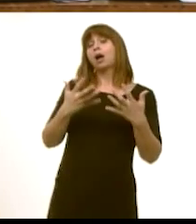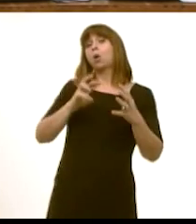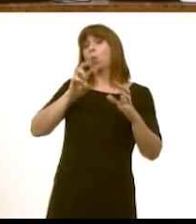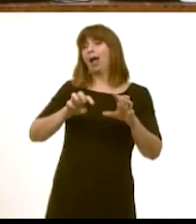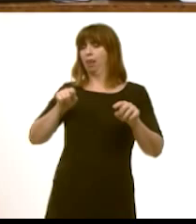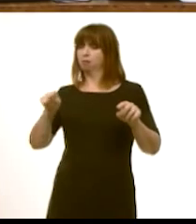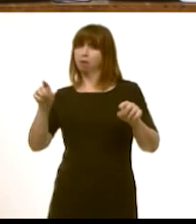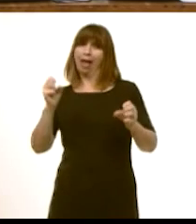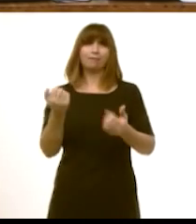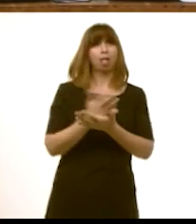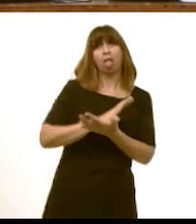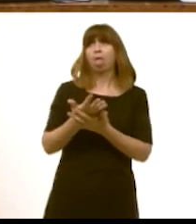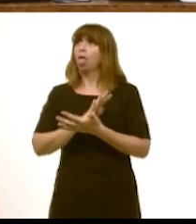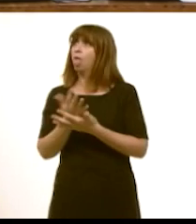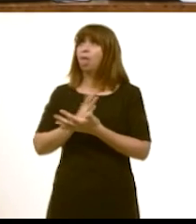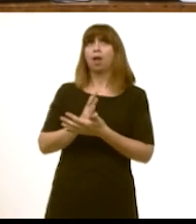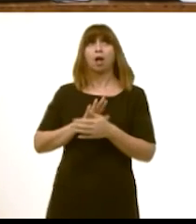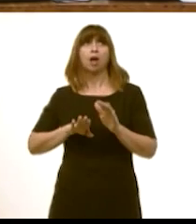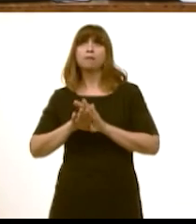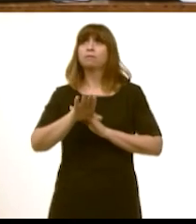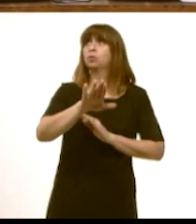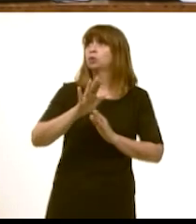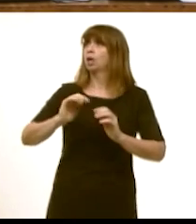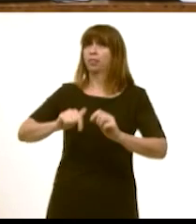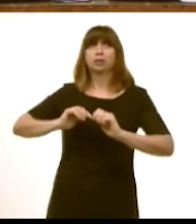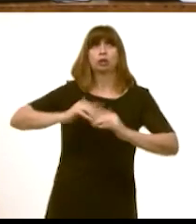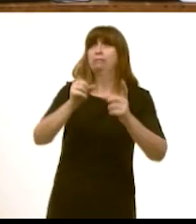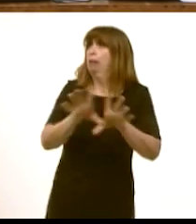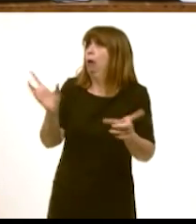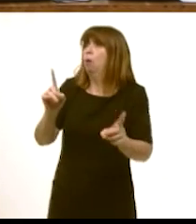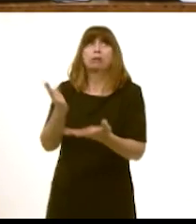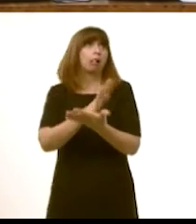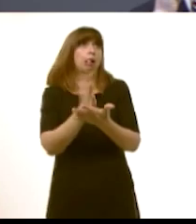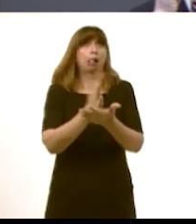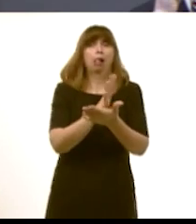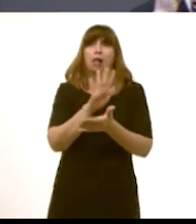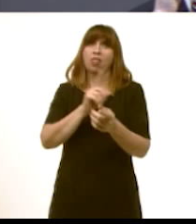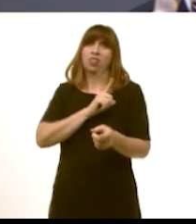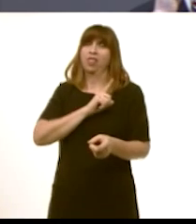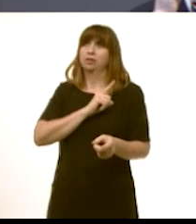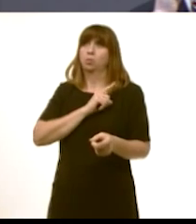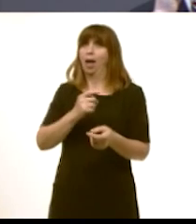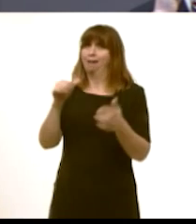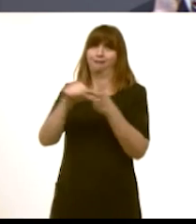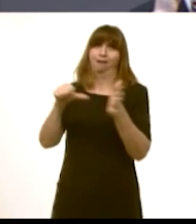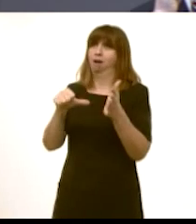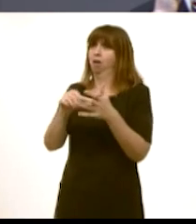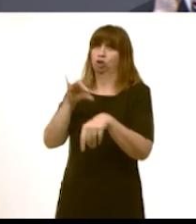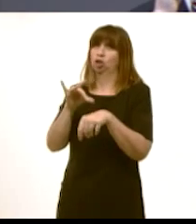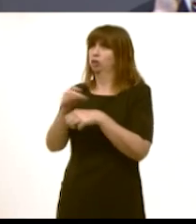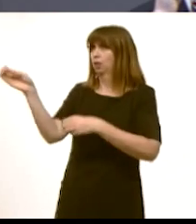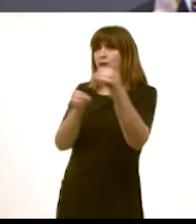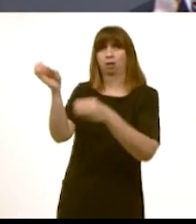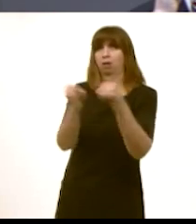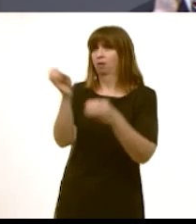Wales over the future of services and their configuration is leading to some of the recruitment challenges that we are facing, particularly in